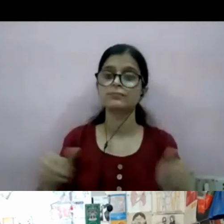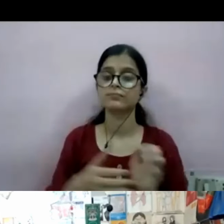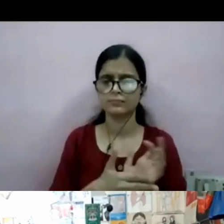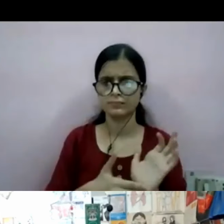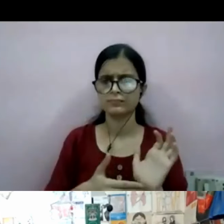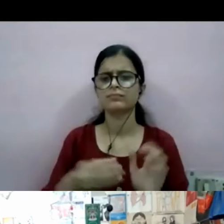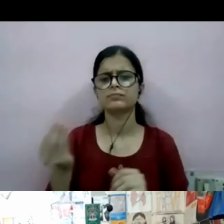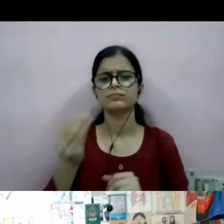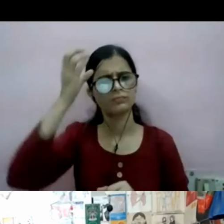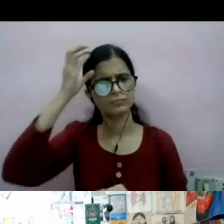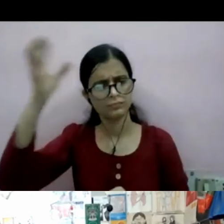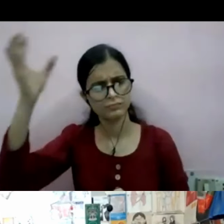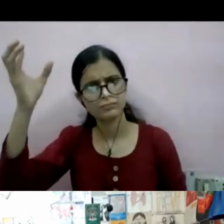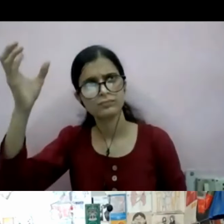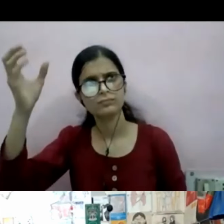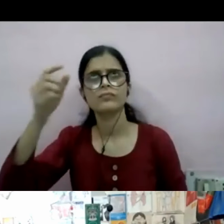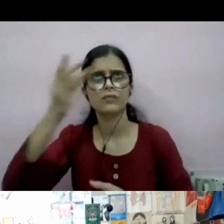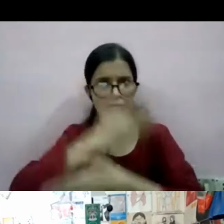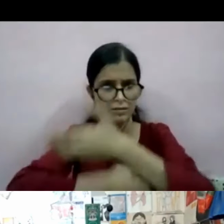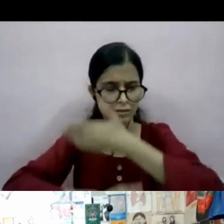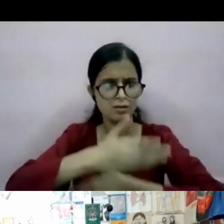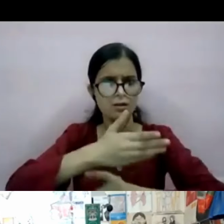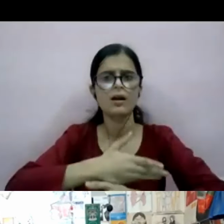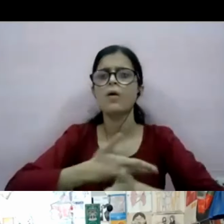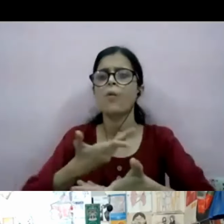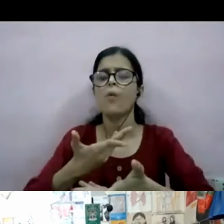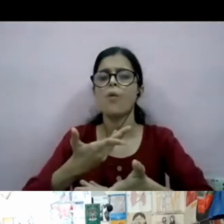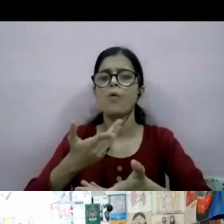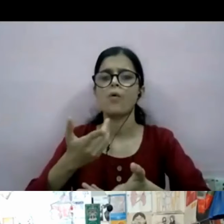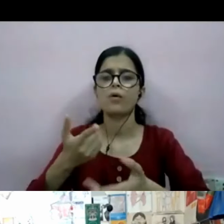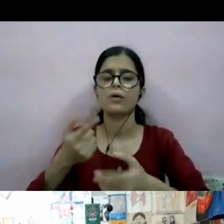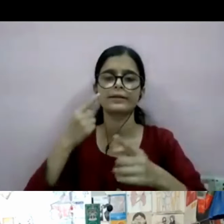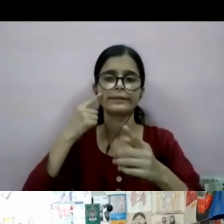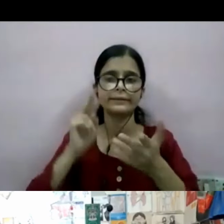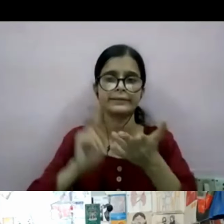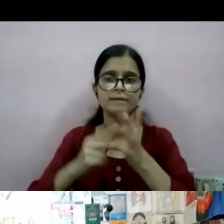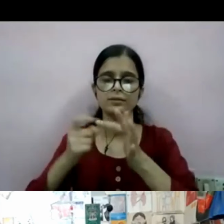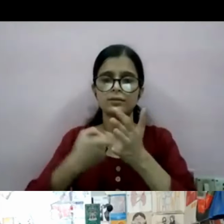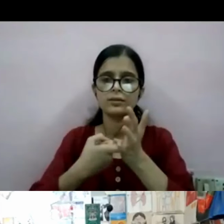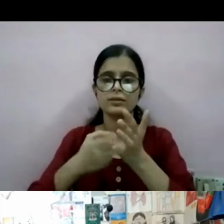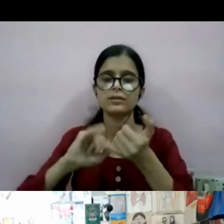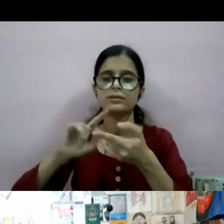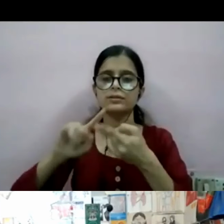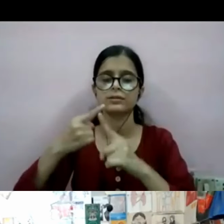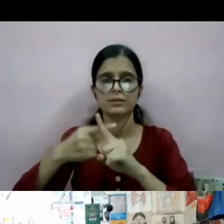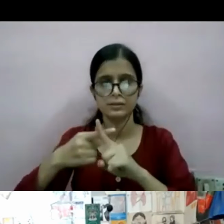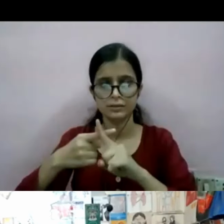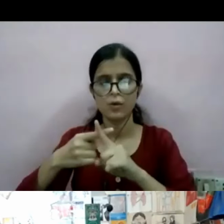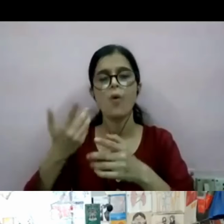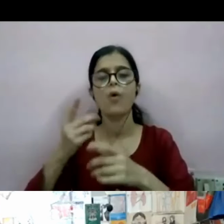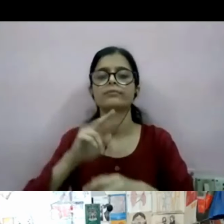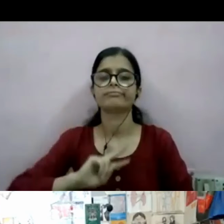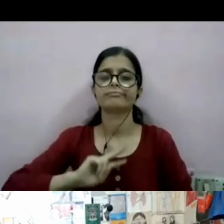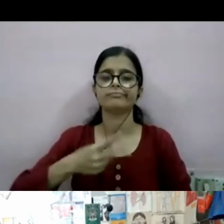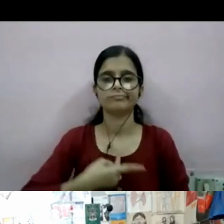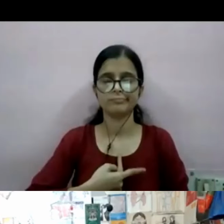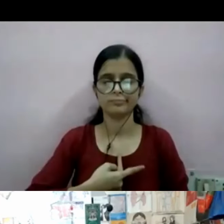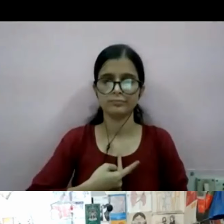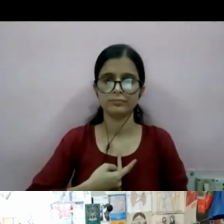conceptualizes disability, intersex, and transgender as problems that are in need of cure